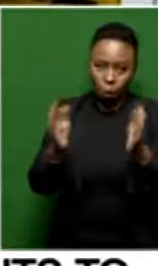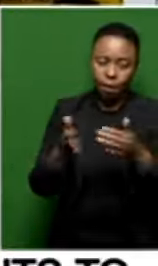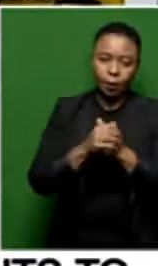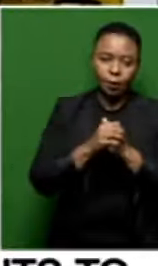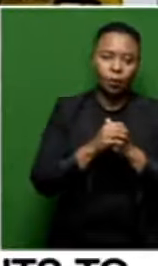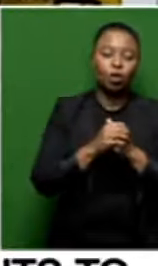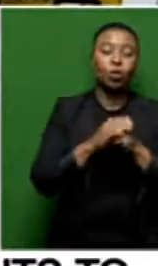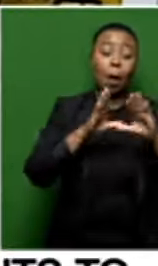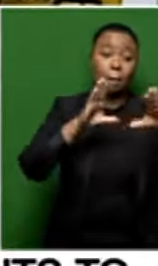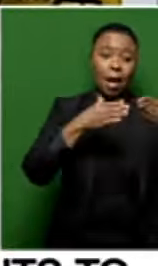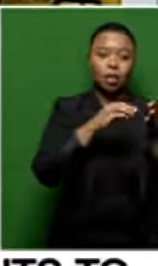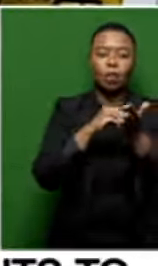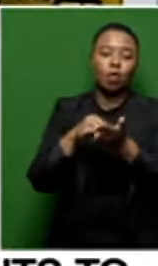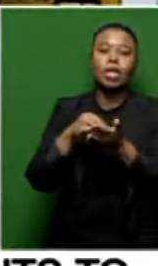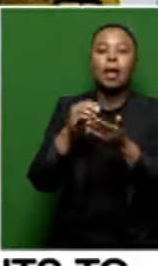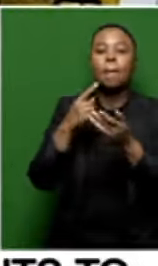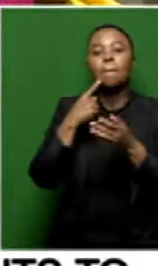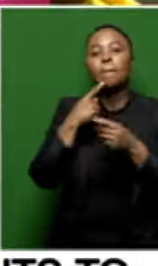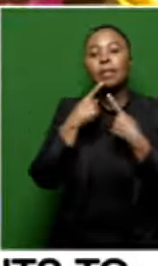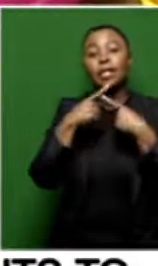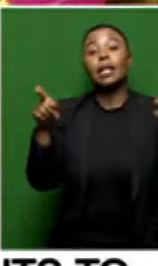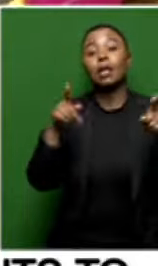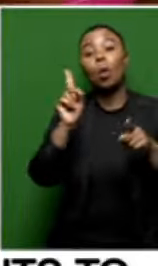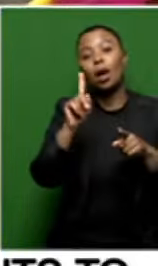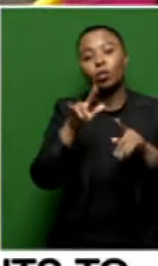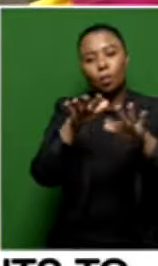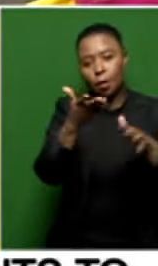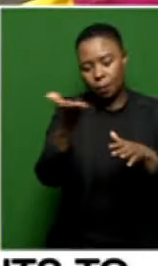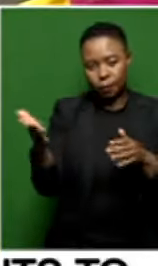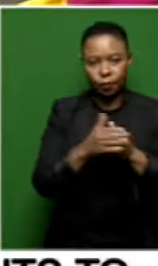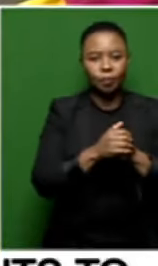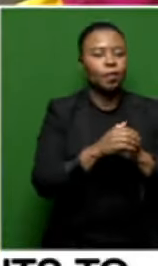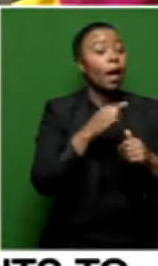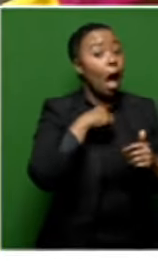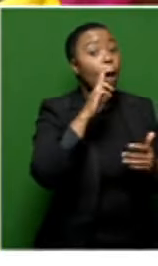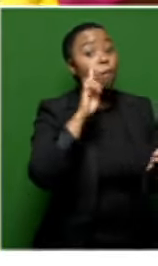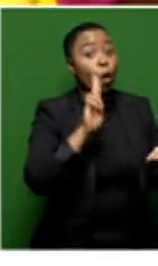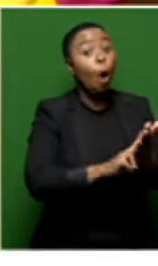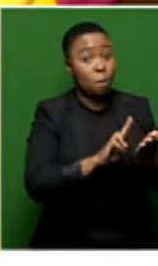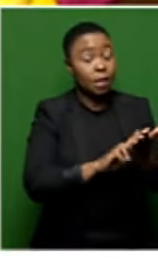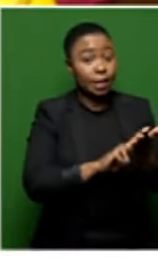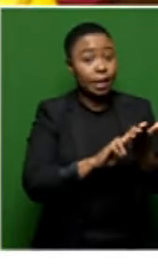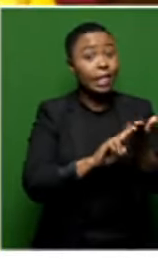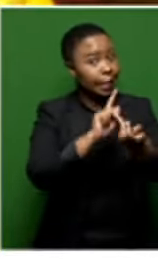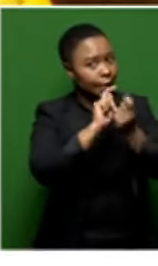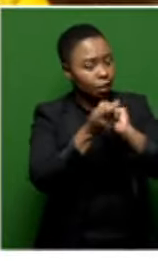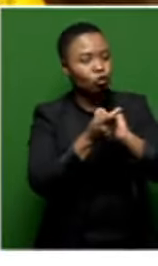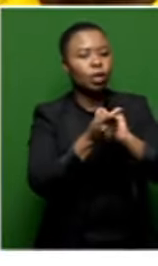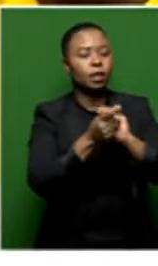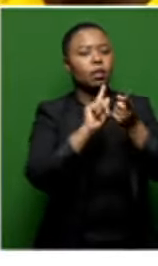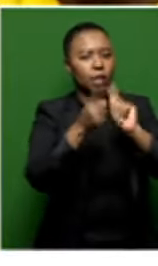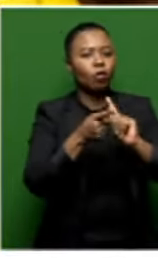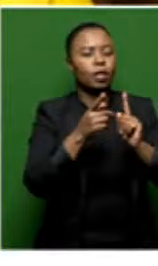Now the party is bringing the message to the people. I promise you, you'll see the difference. I'm still in